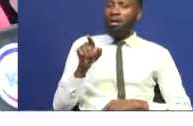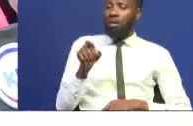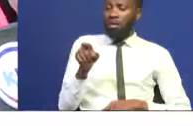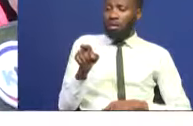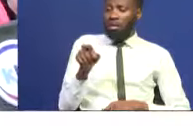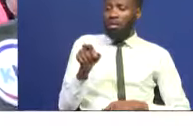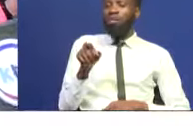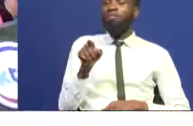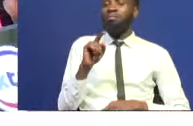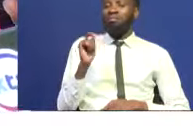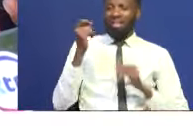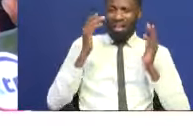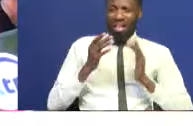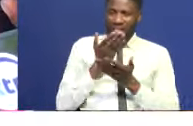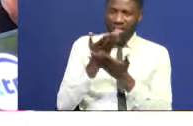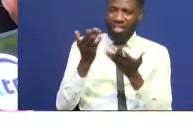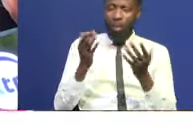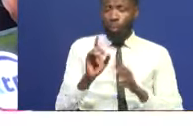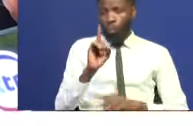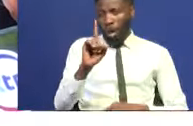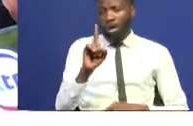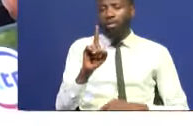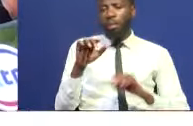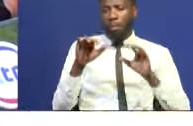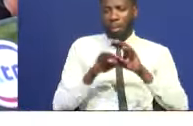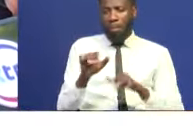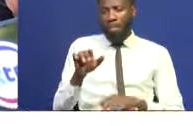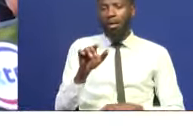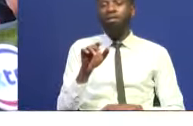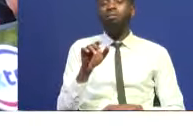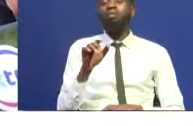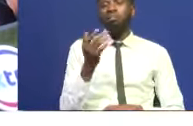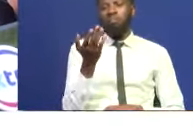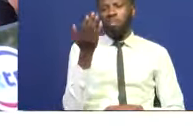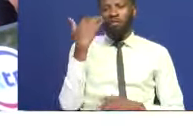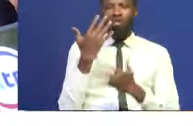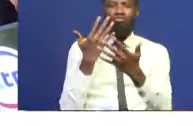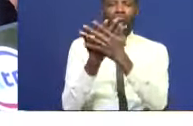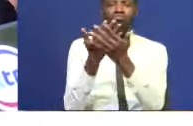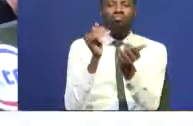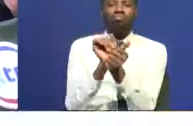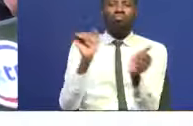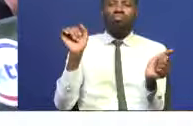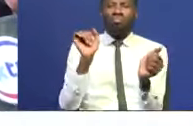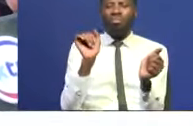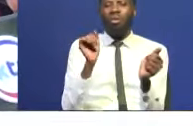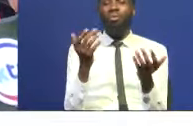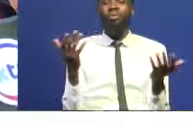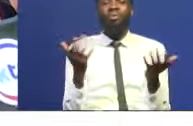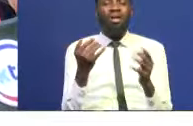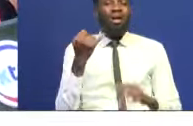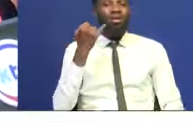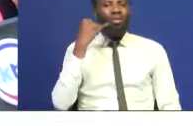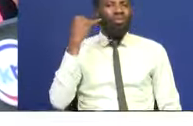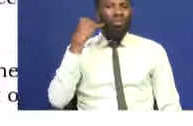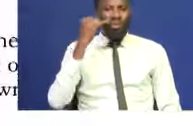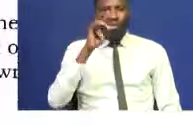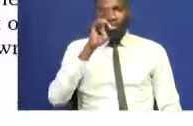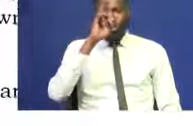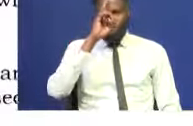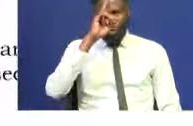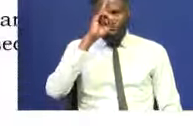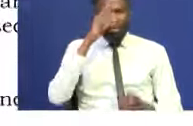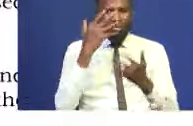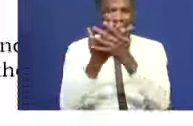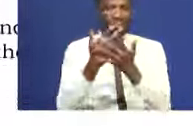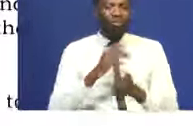an ex-convict who was released from GK prison here in Nakuru. In